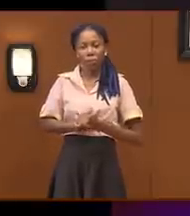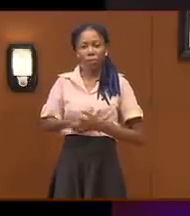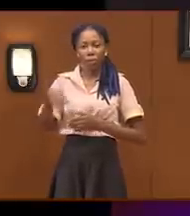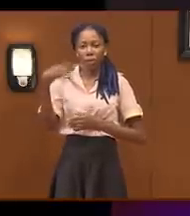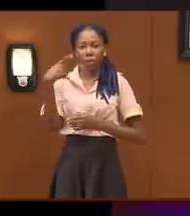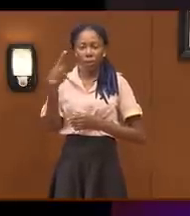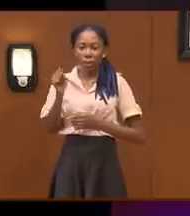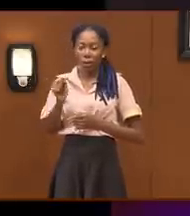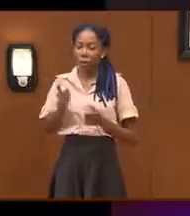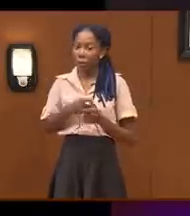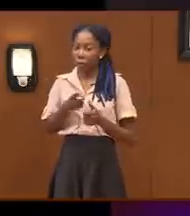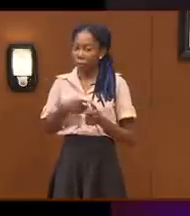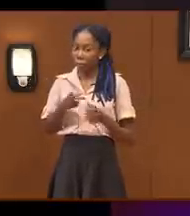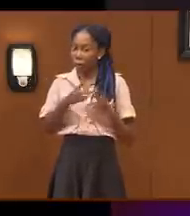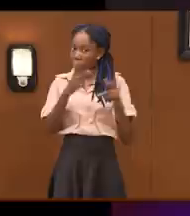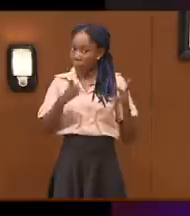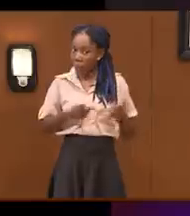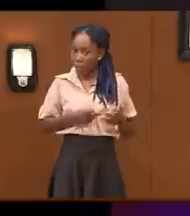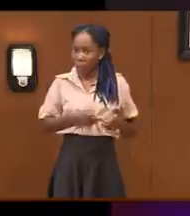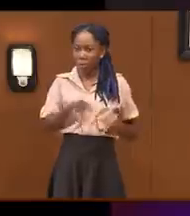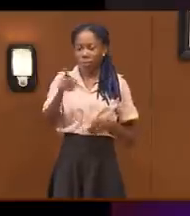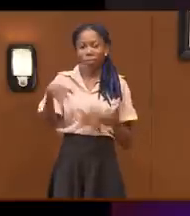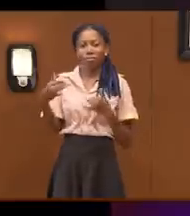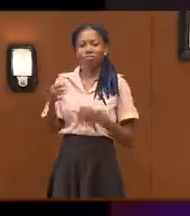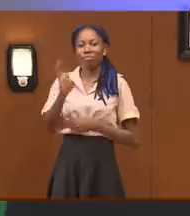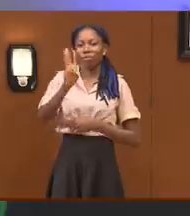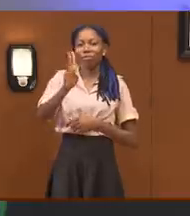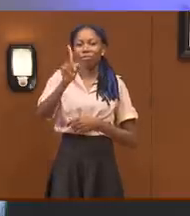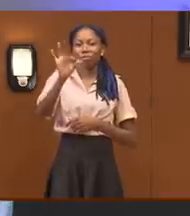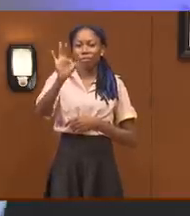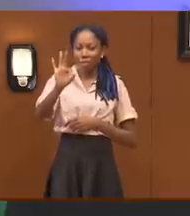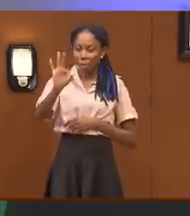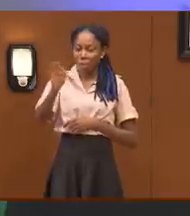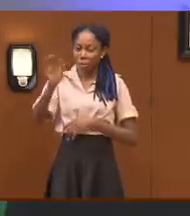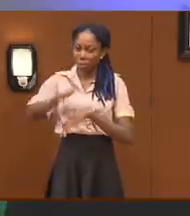in the first place, I told him that he played 409 on me, because the house,